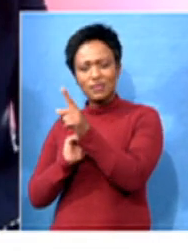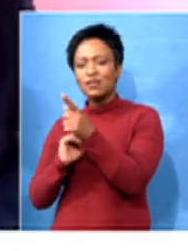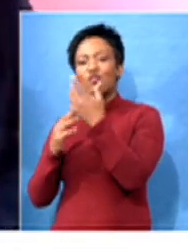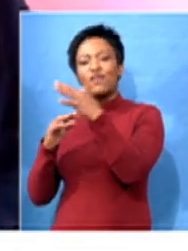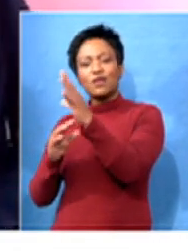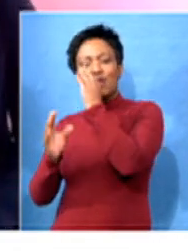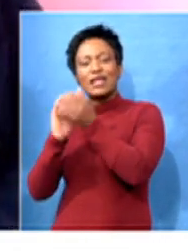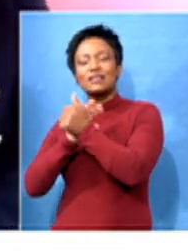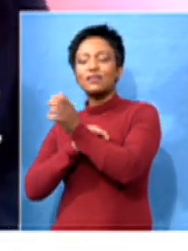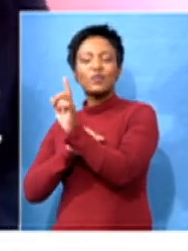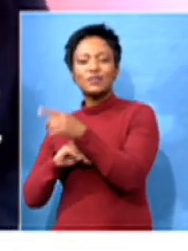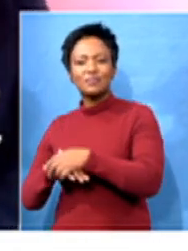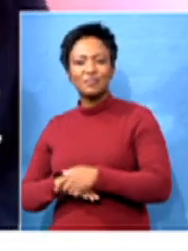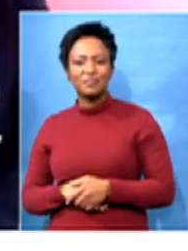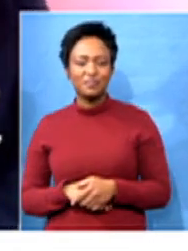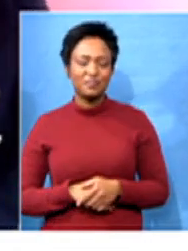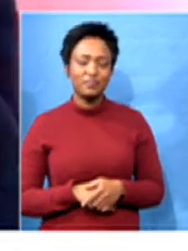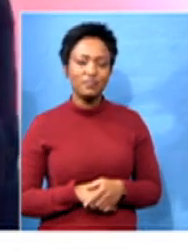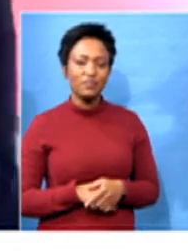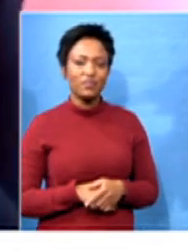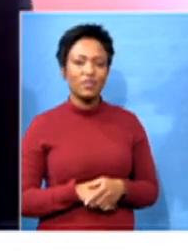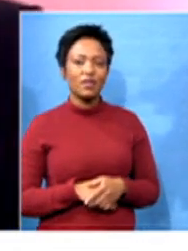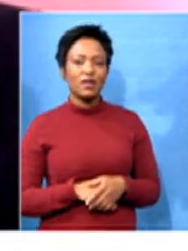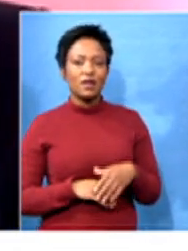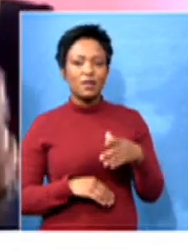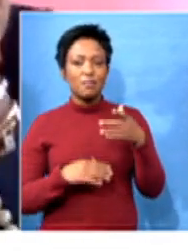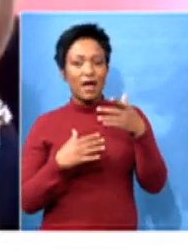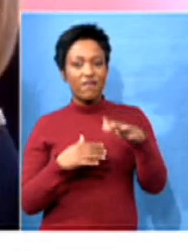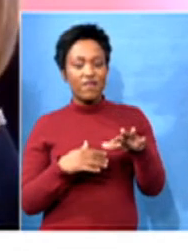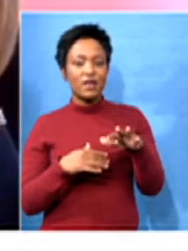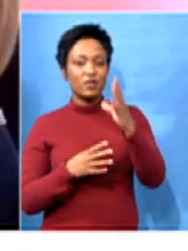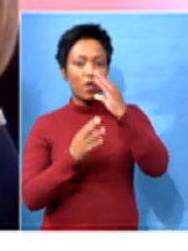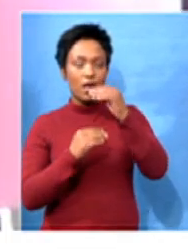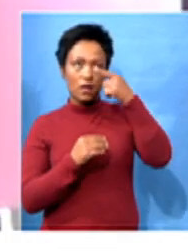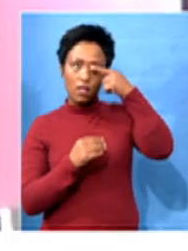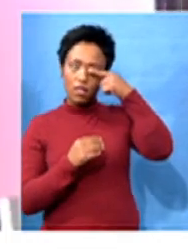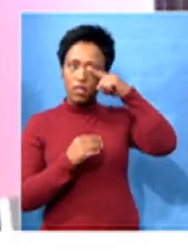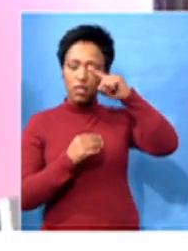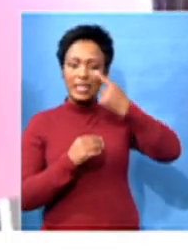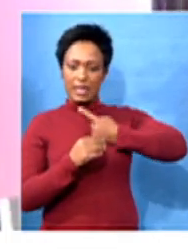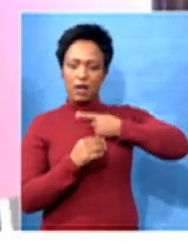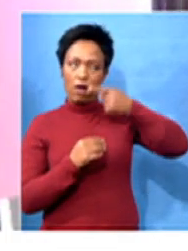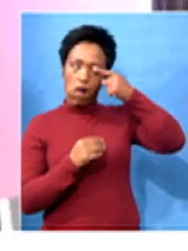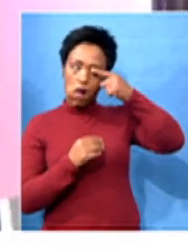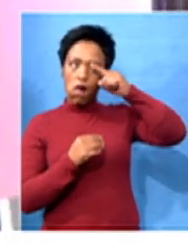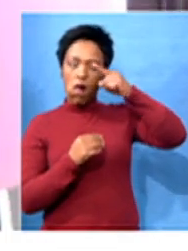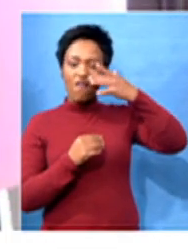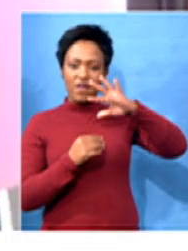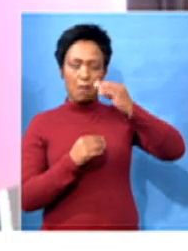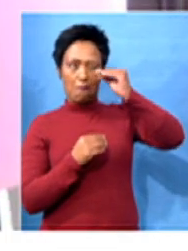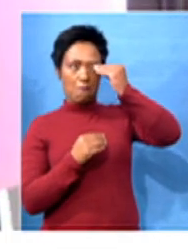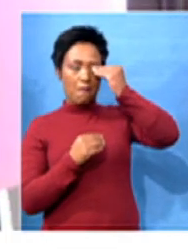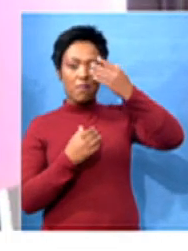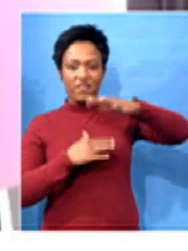to do? Like, you know, I learned how to put on a lash, girl. I know how to put on my eyelash.